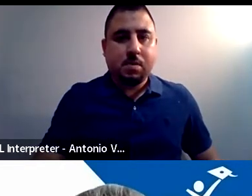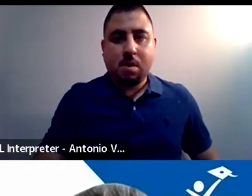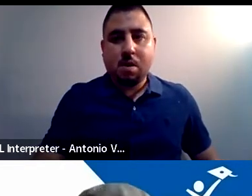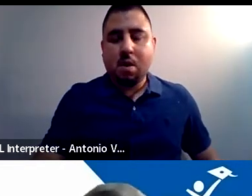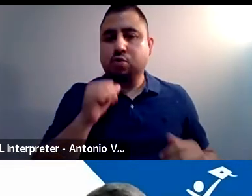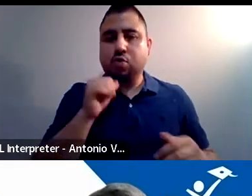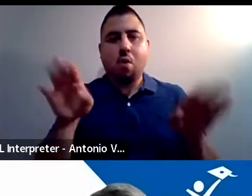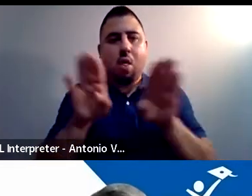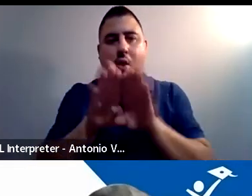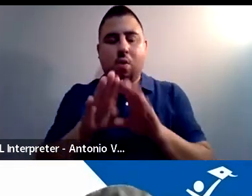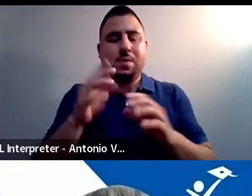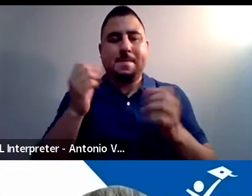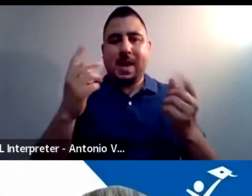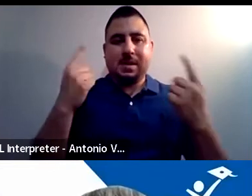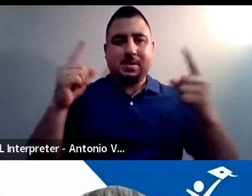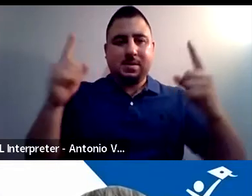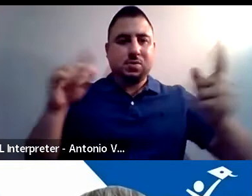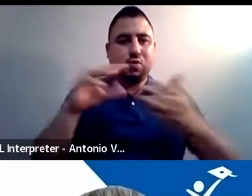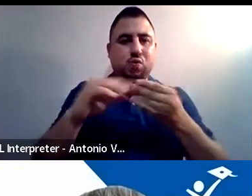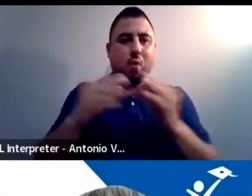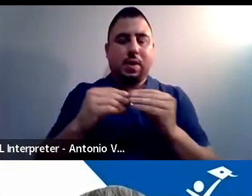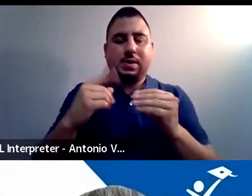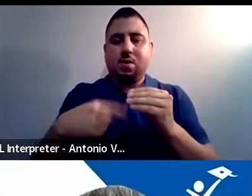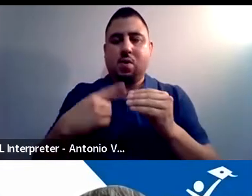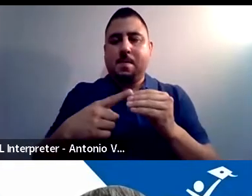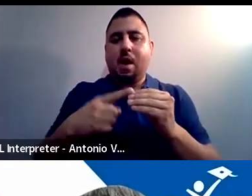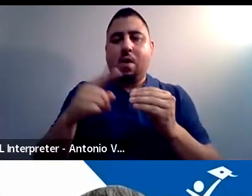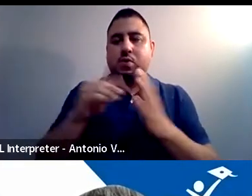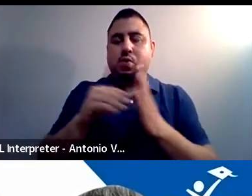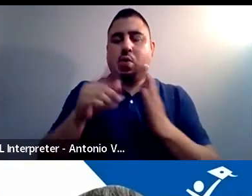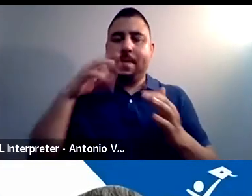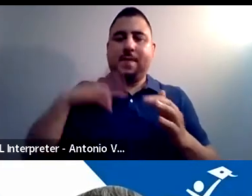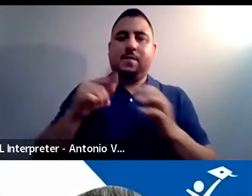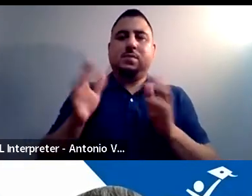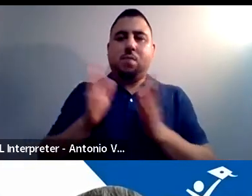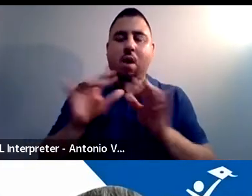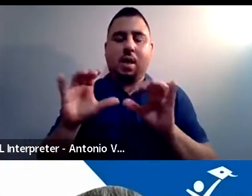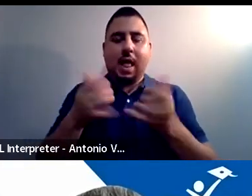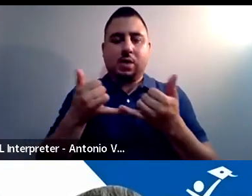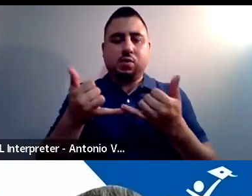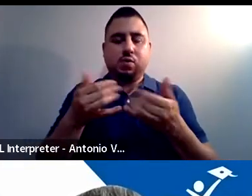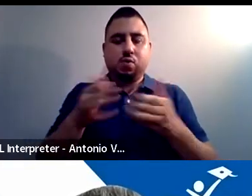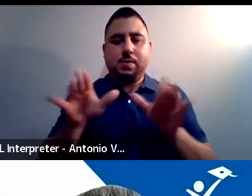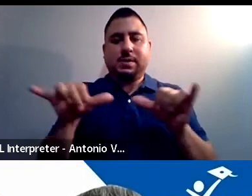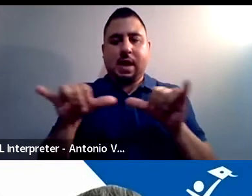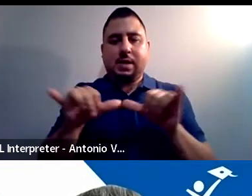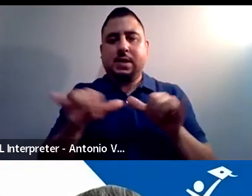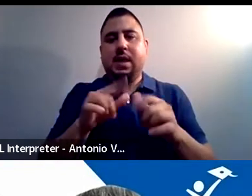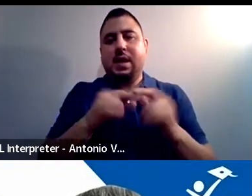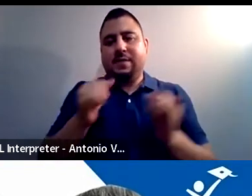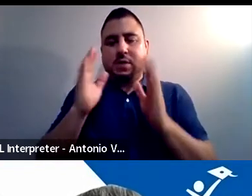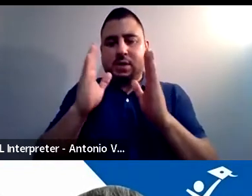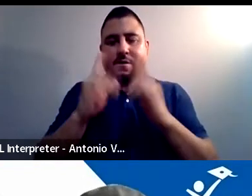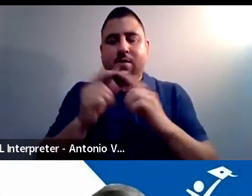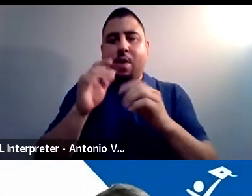successful stories of children graduating from Pointer Ridge that have benefited from small class sizes and the individual attention from teachers in